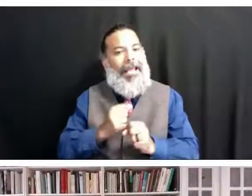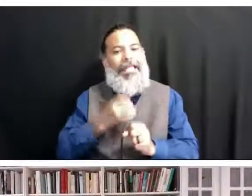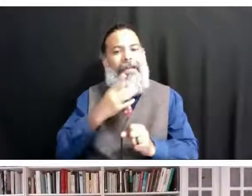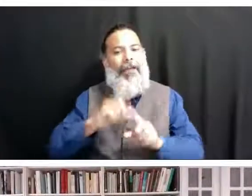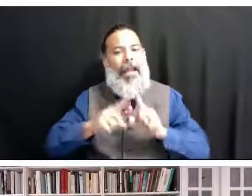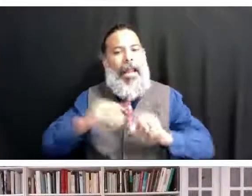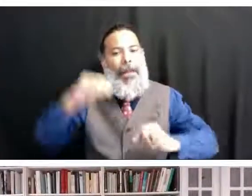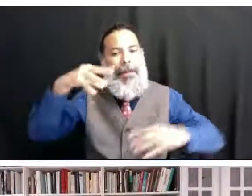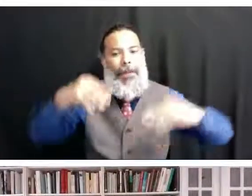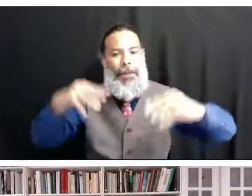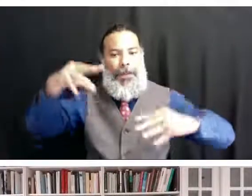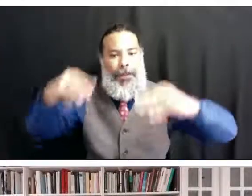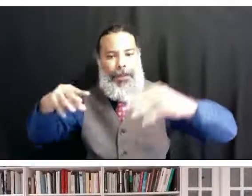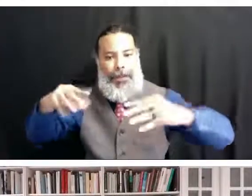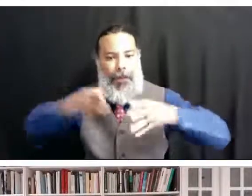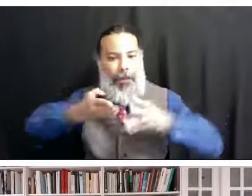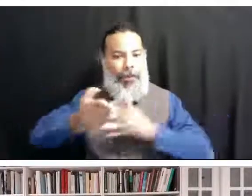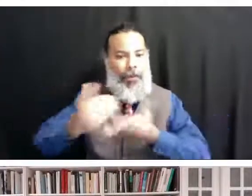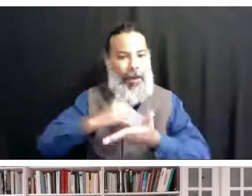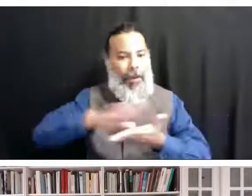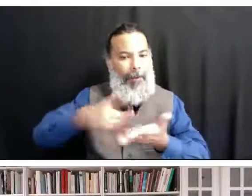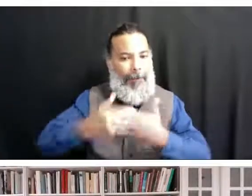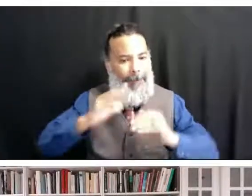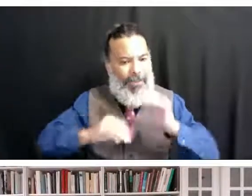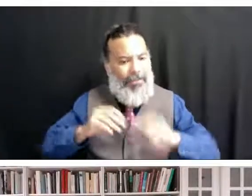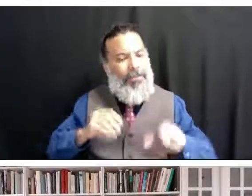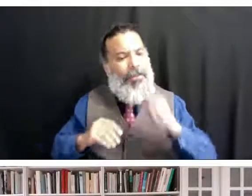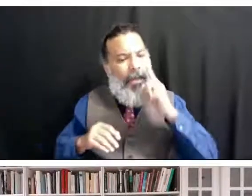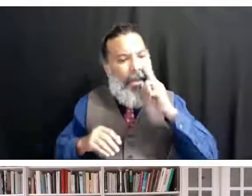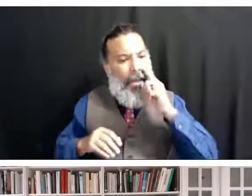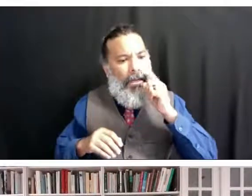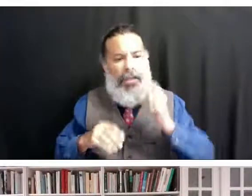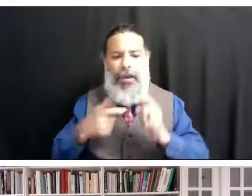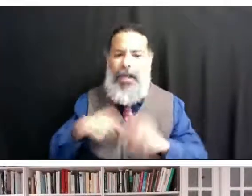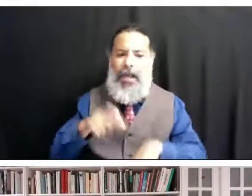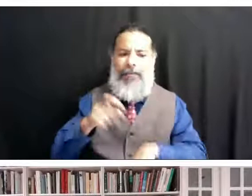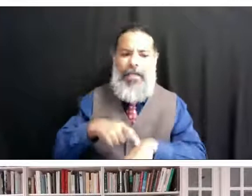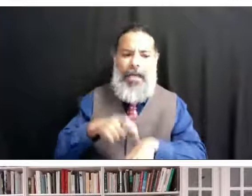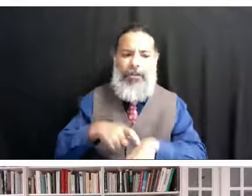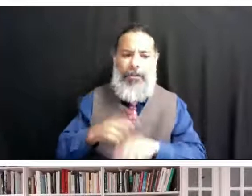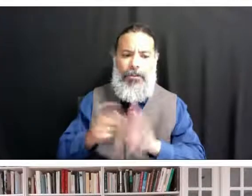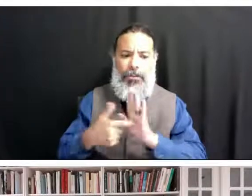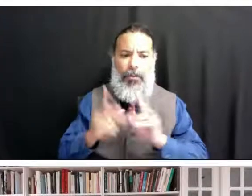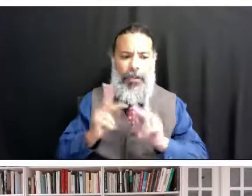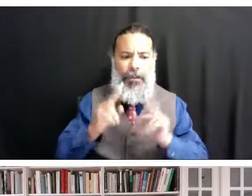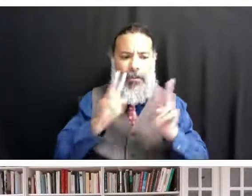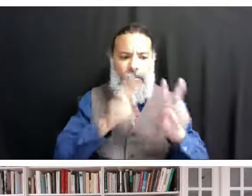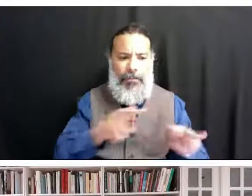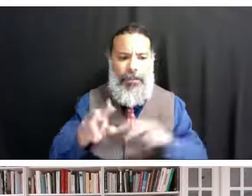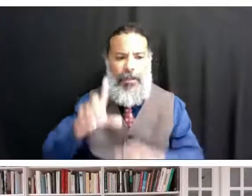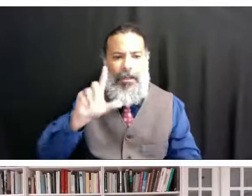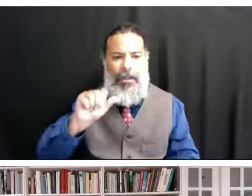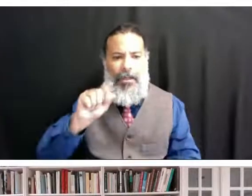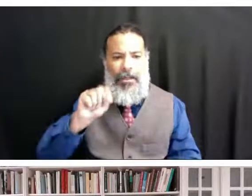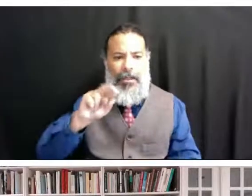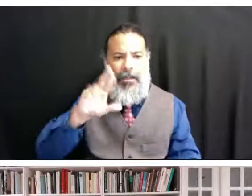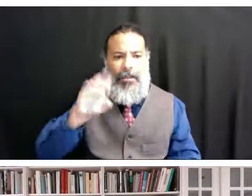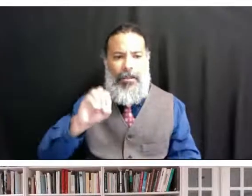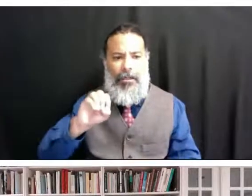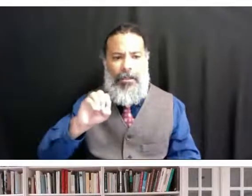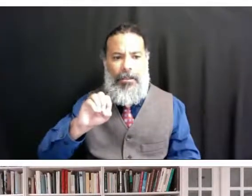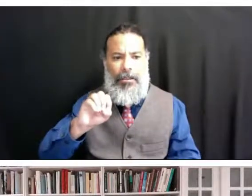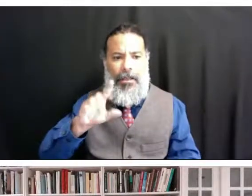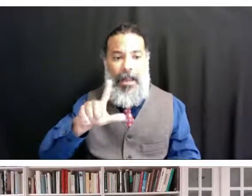effects. And I wonder, do we have time to show people around the Latrobe room here live,